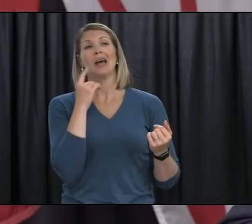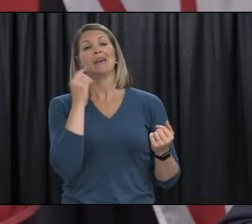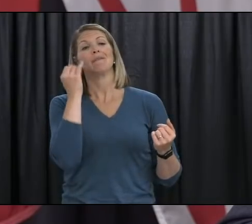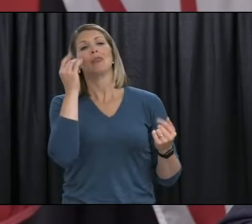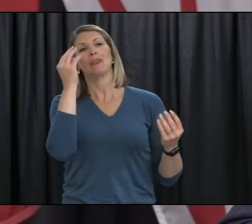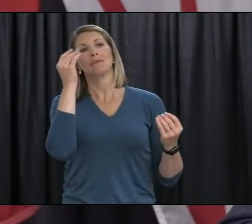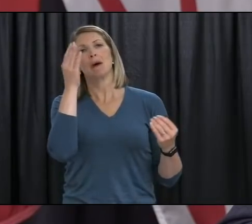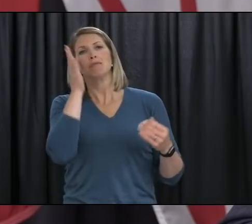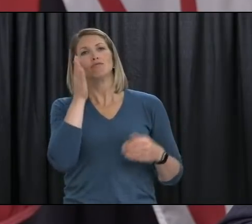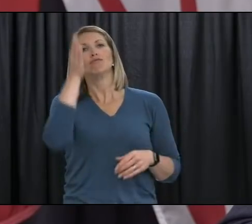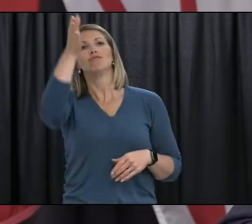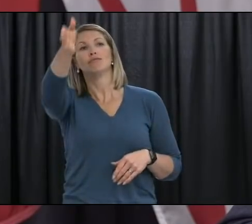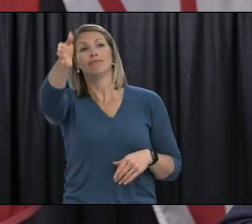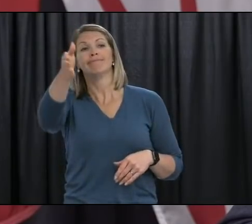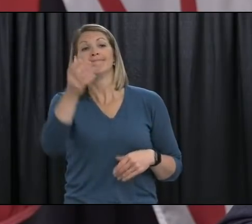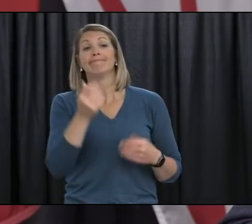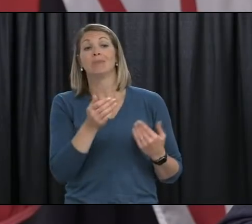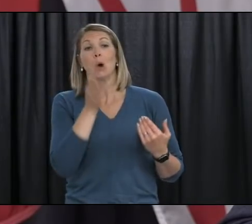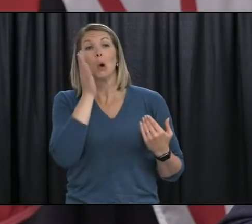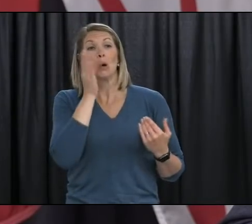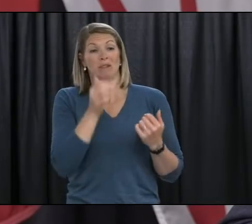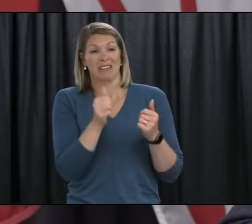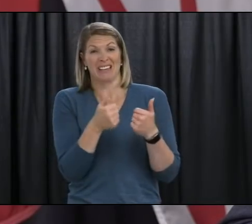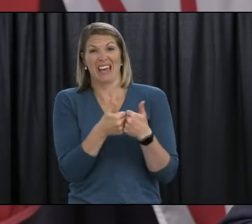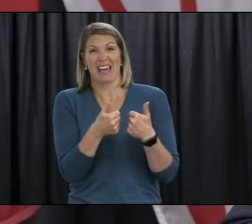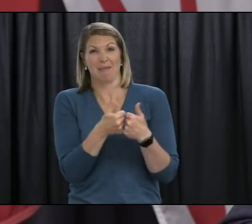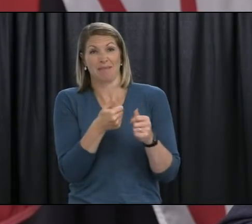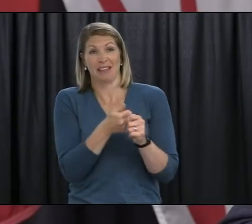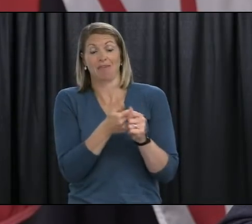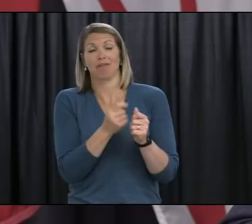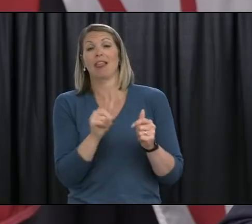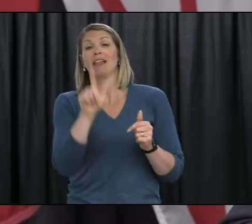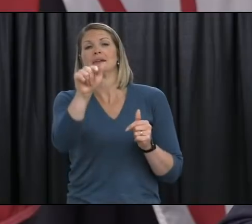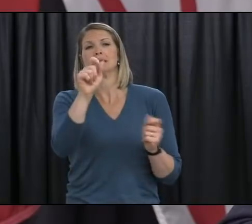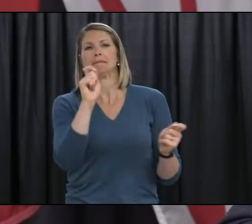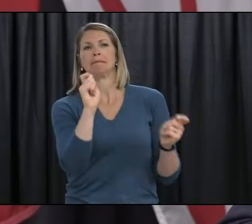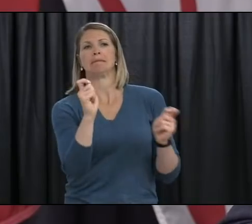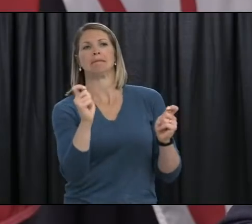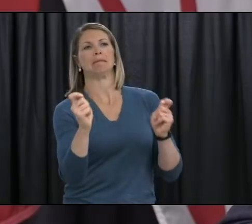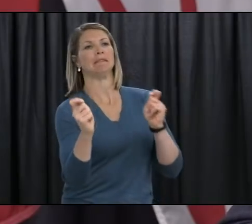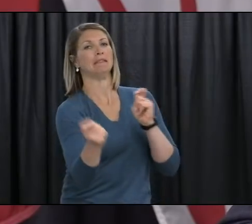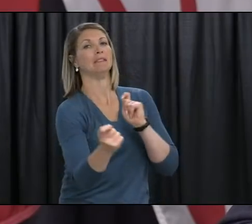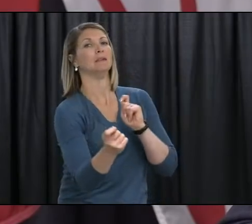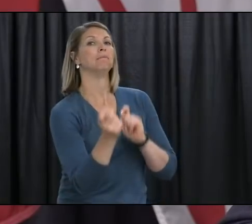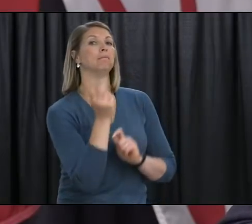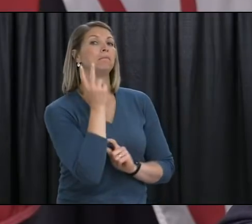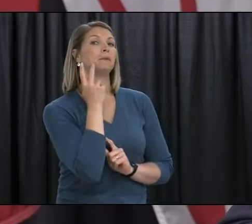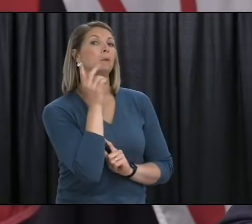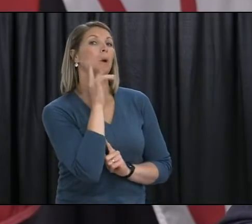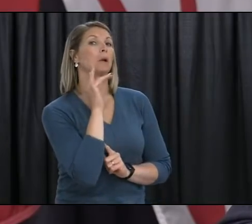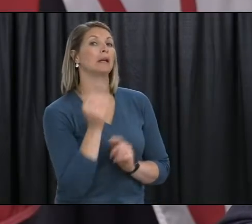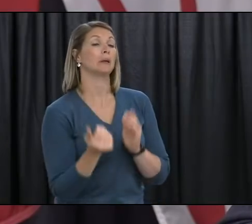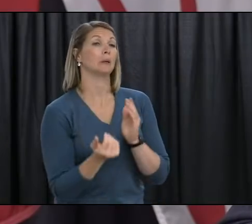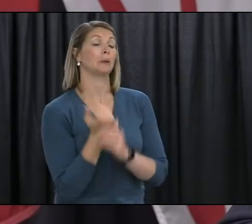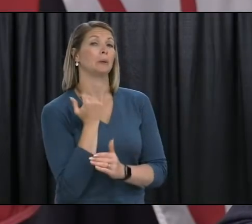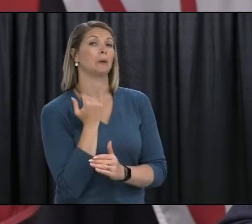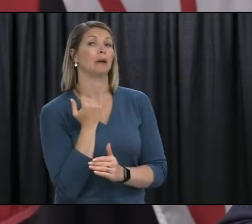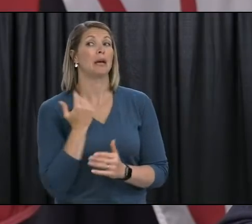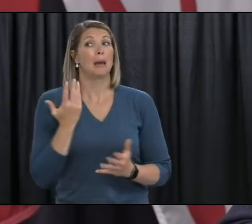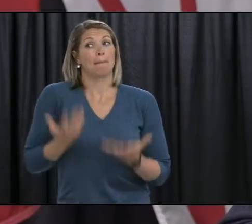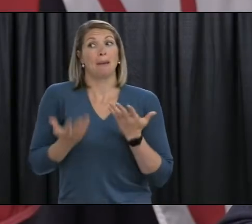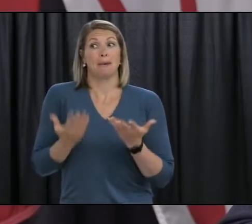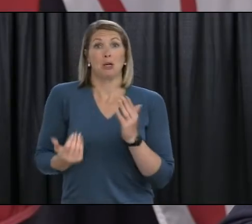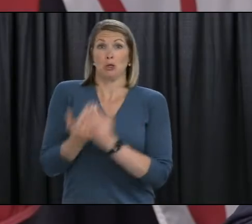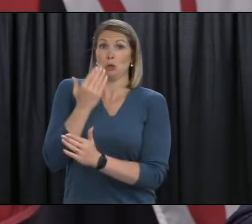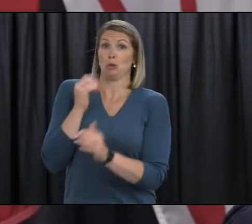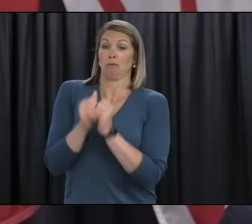changes. And people, even those that enjoy sports like I would, will have to adapt and maybe even take on some new sports. Who knows what the future would